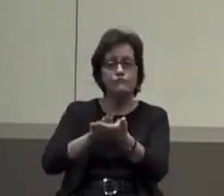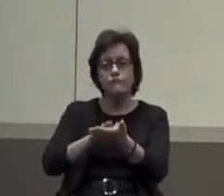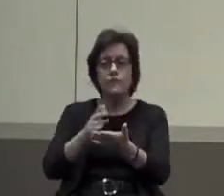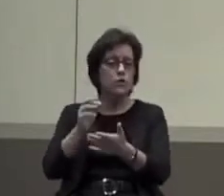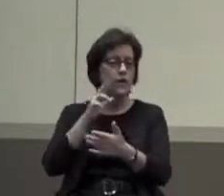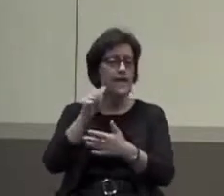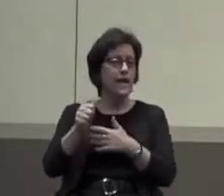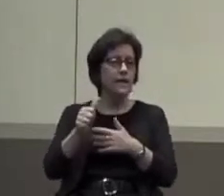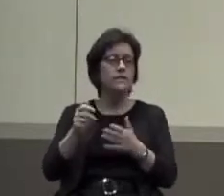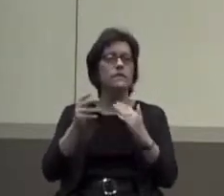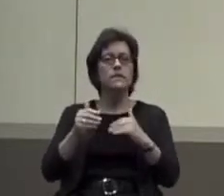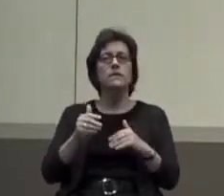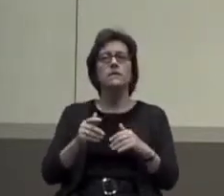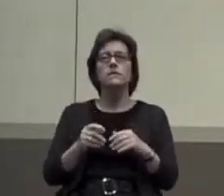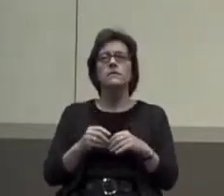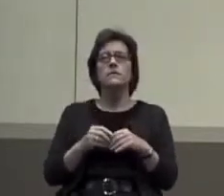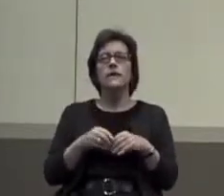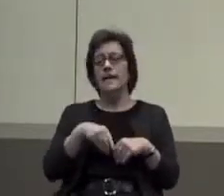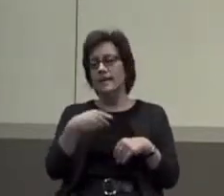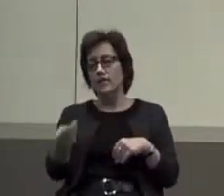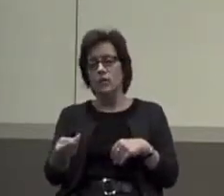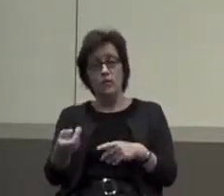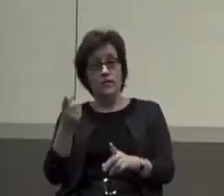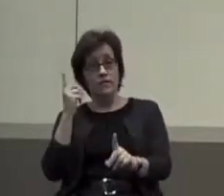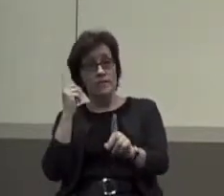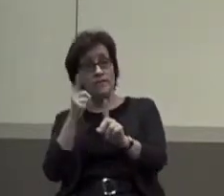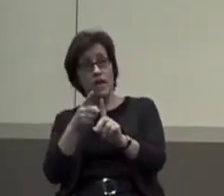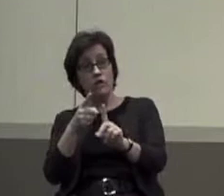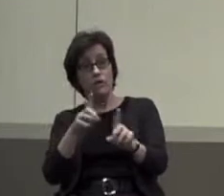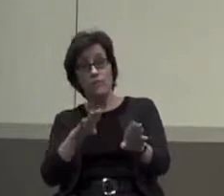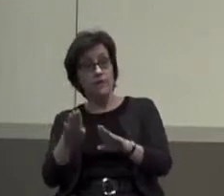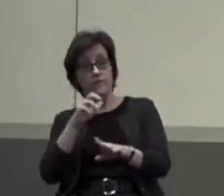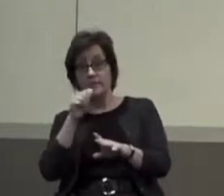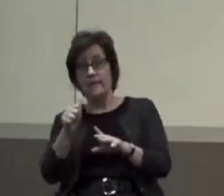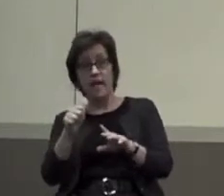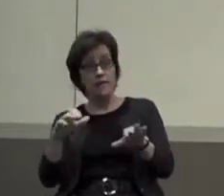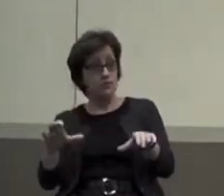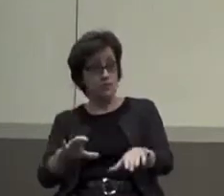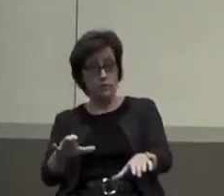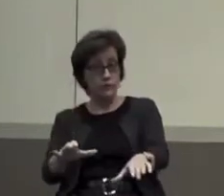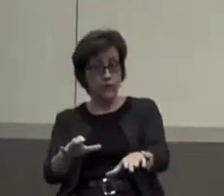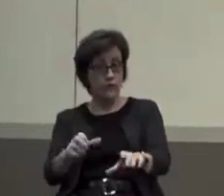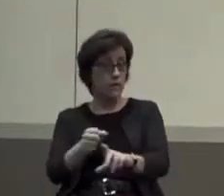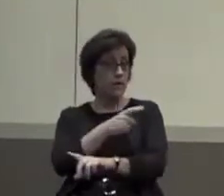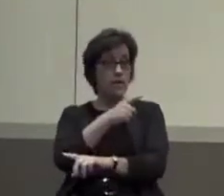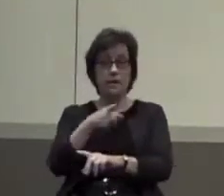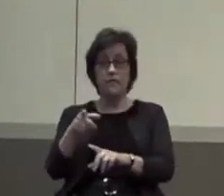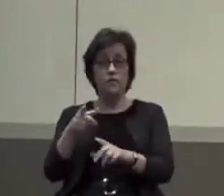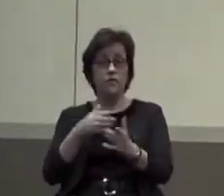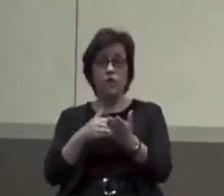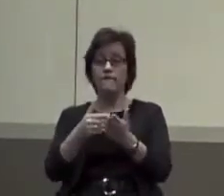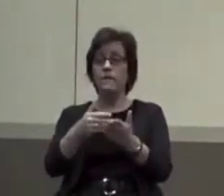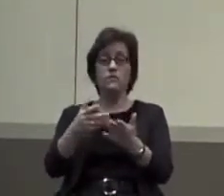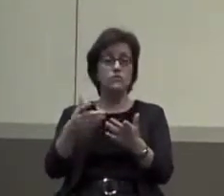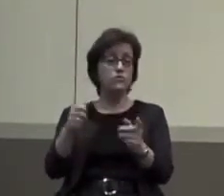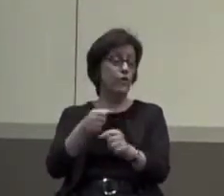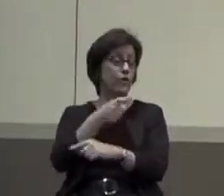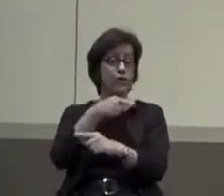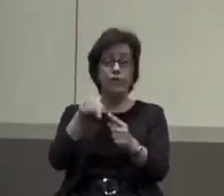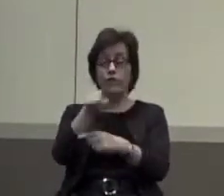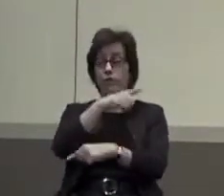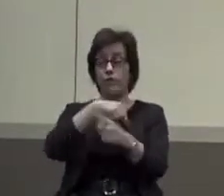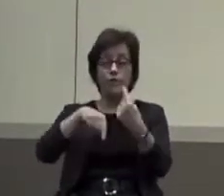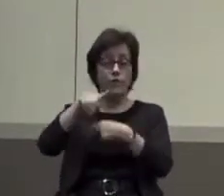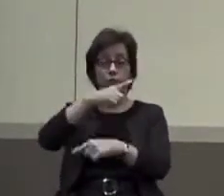Deliver the reinforcer when the target behavior is not performed. So if the student is not performing it, so if they're often just up and moving around